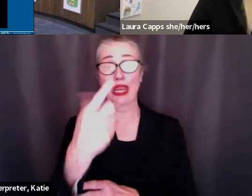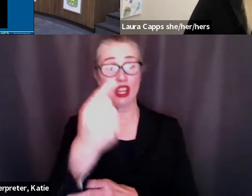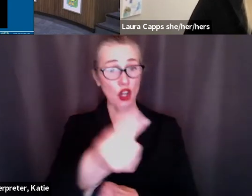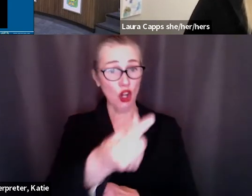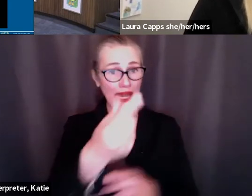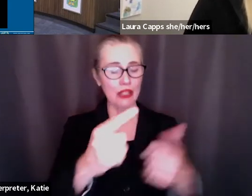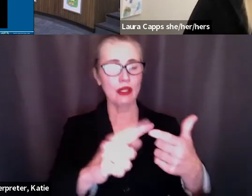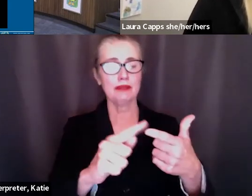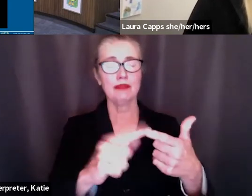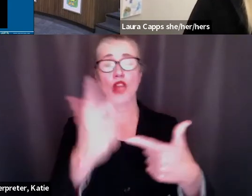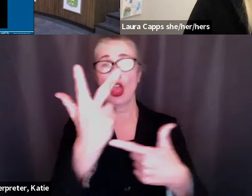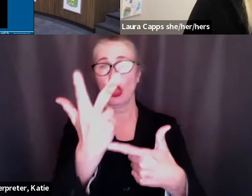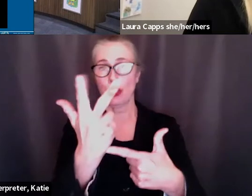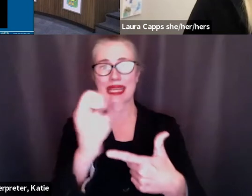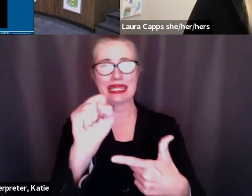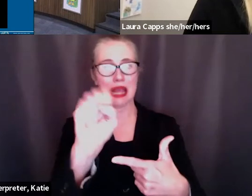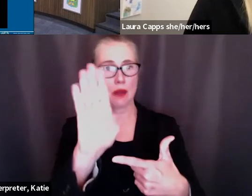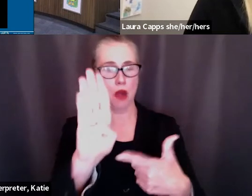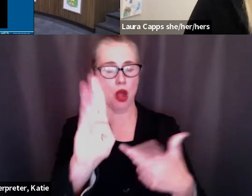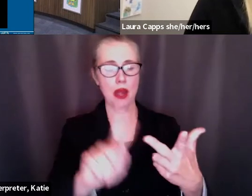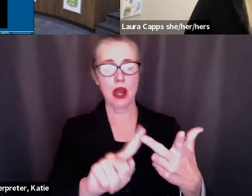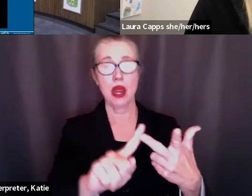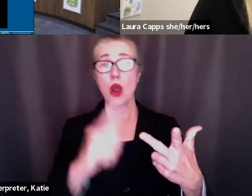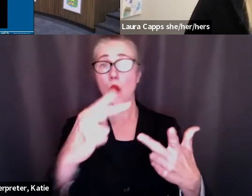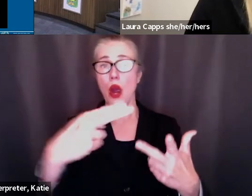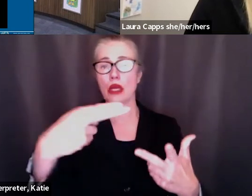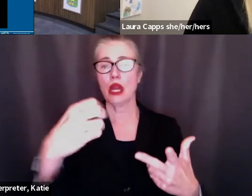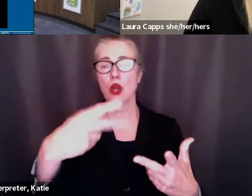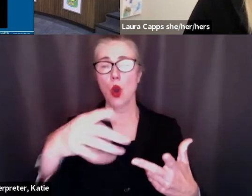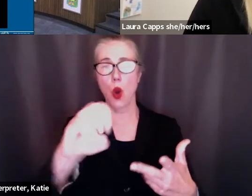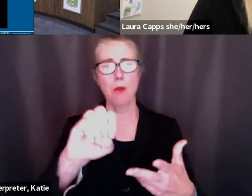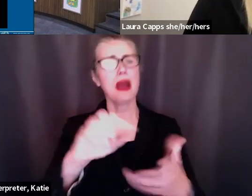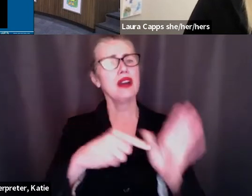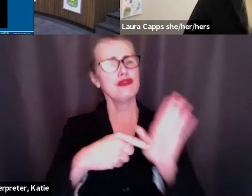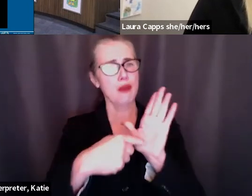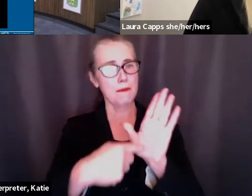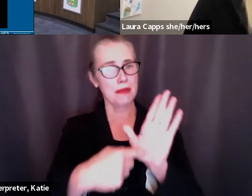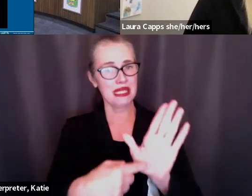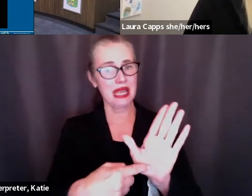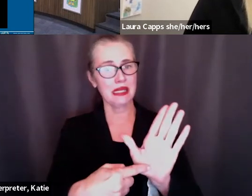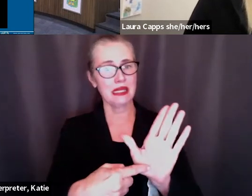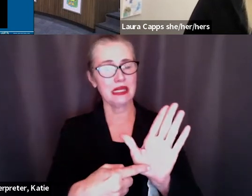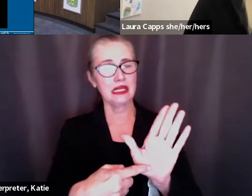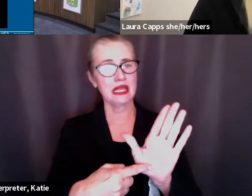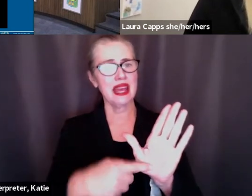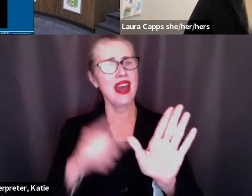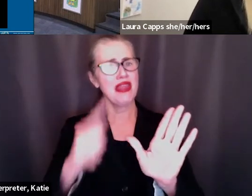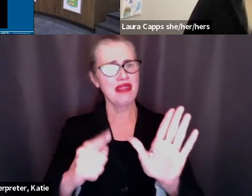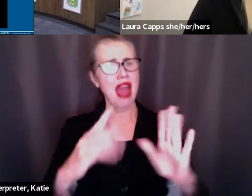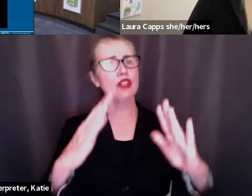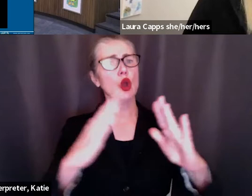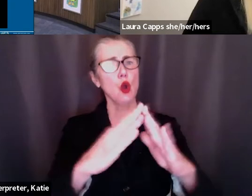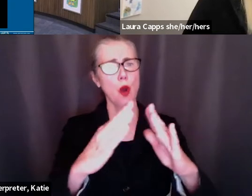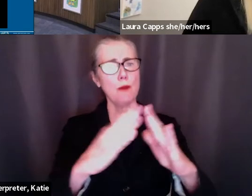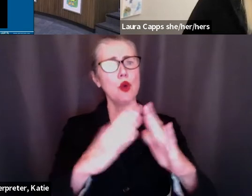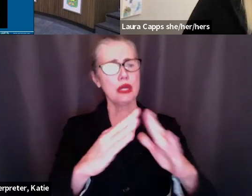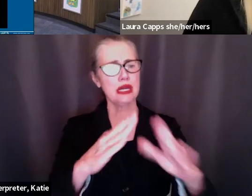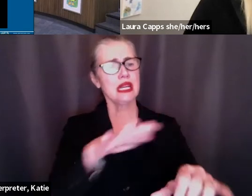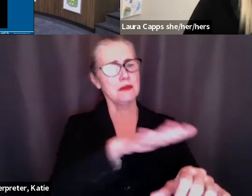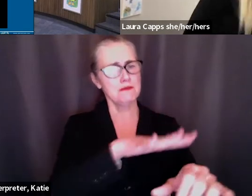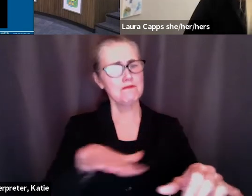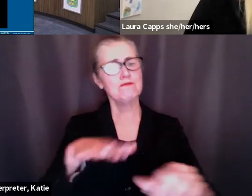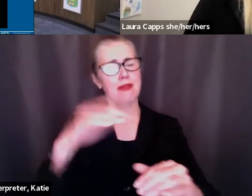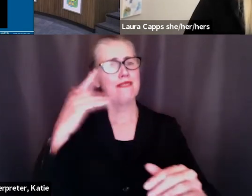districts in santa barbara and one in the hoops school and that represents the community um pretty